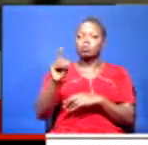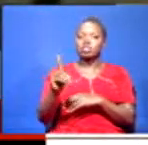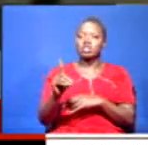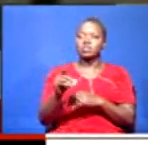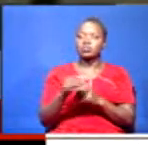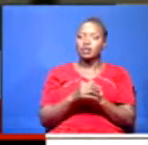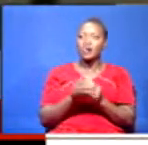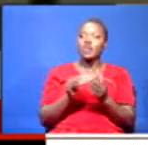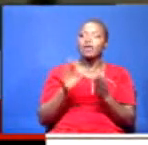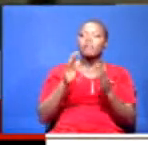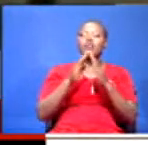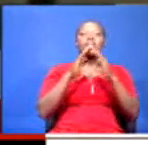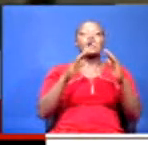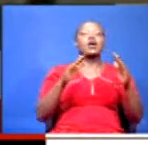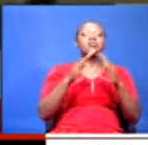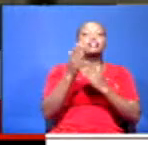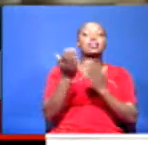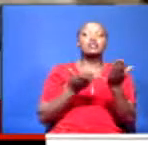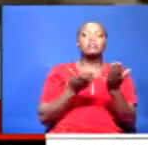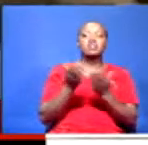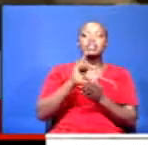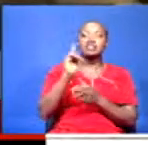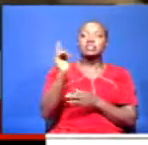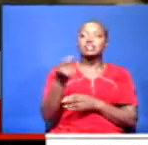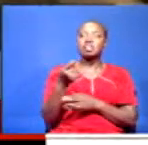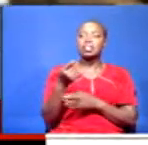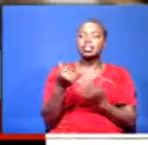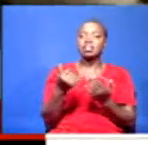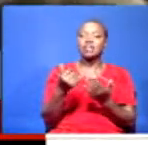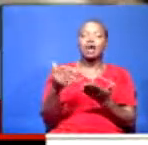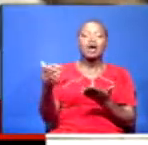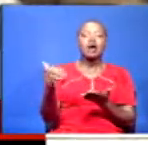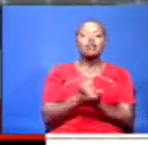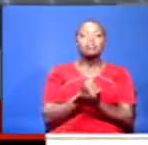More households and businesses in Kenya are embracing